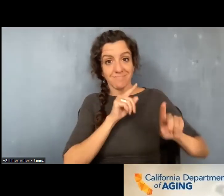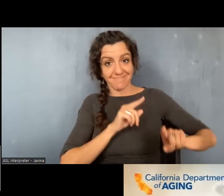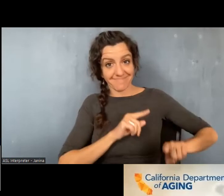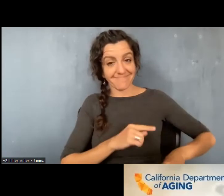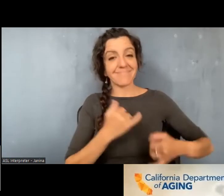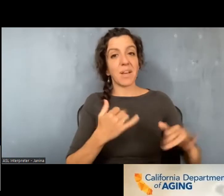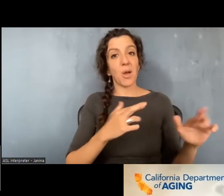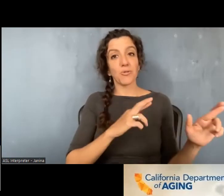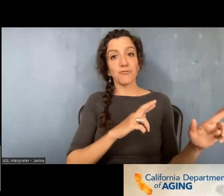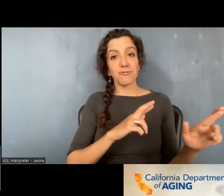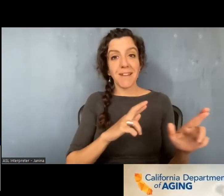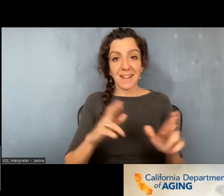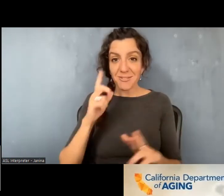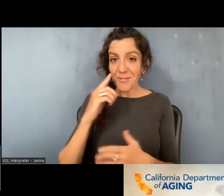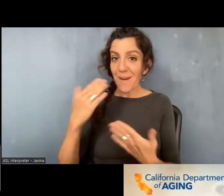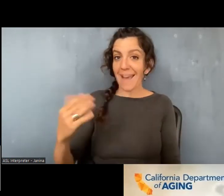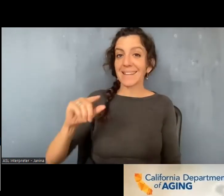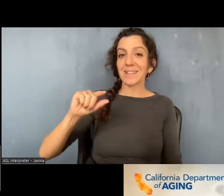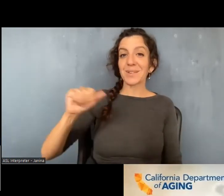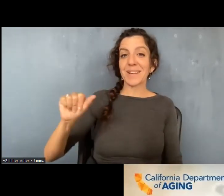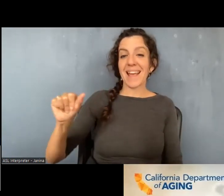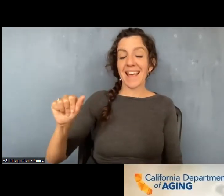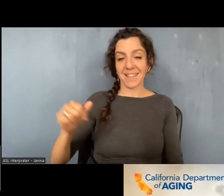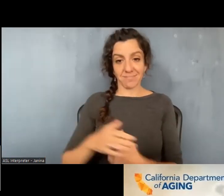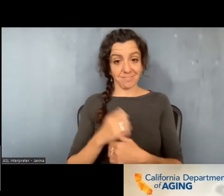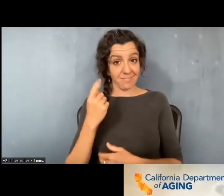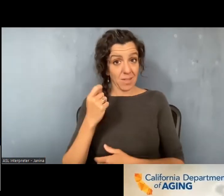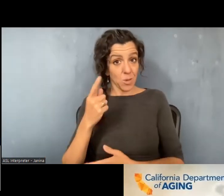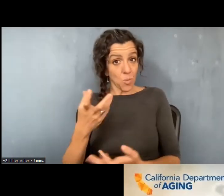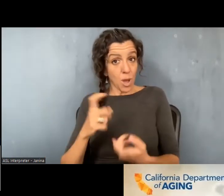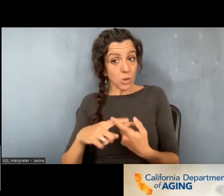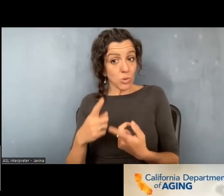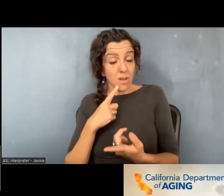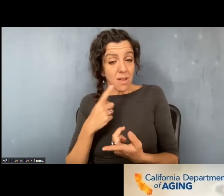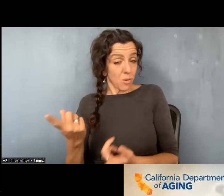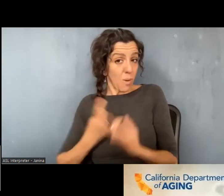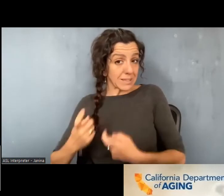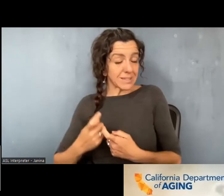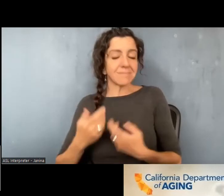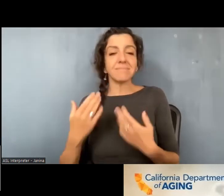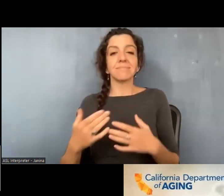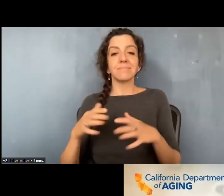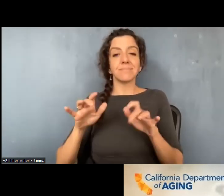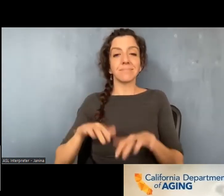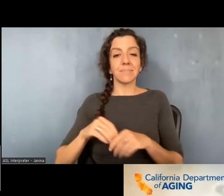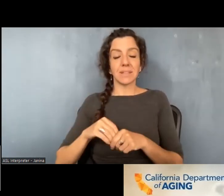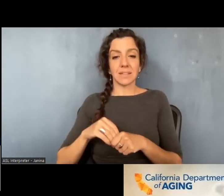prepare for our Q&A session. Again, the Q&A, if you'd like to put your question in the chat, you can type your question or